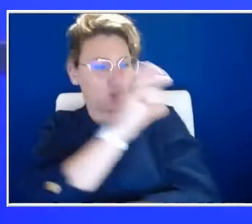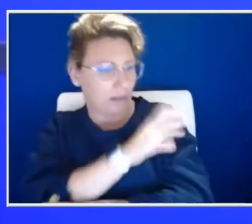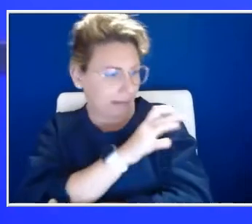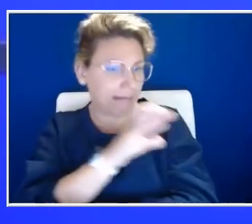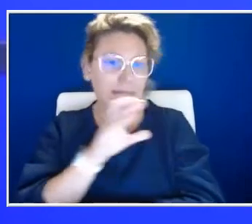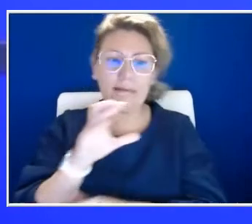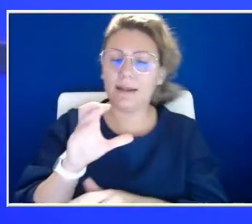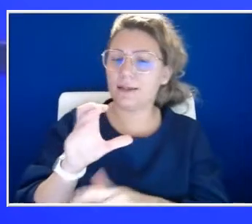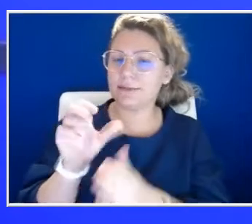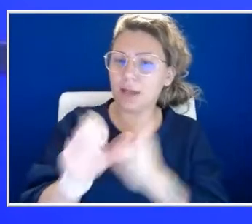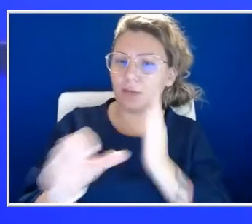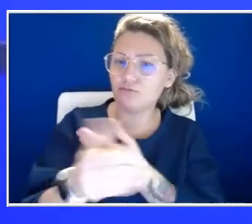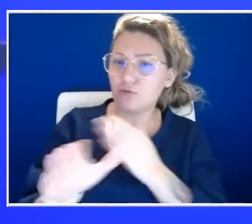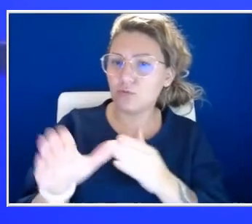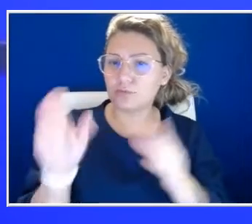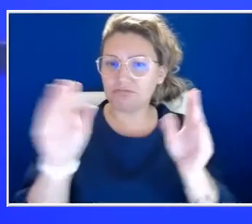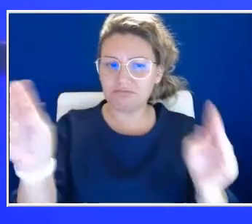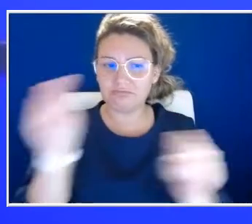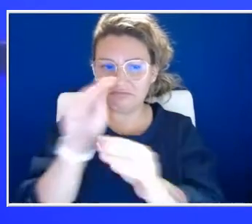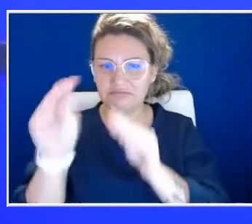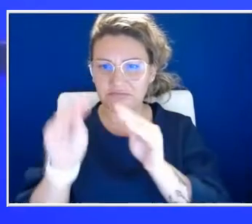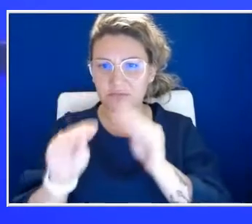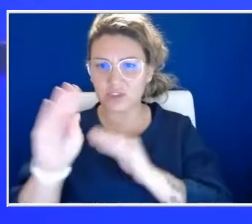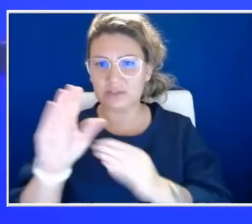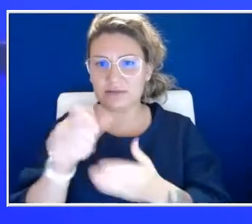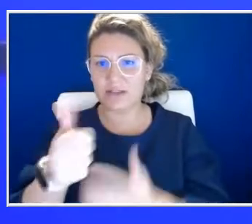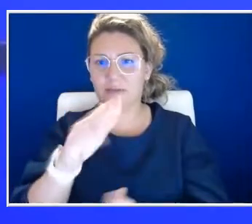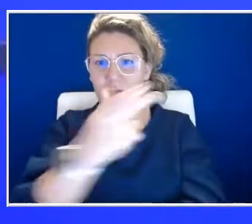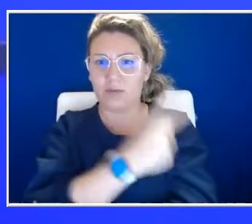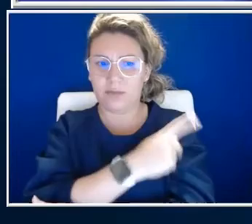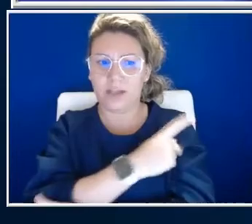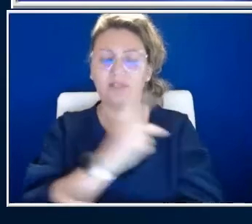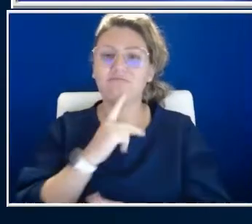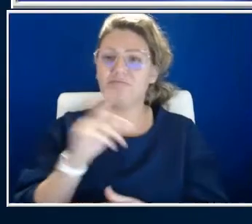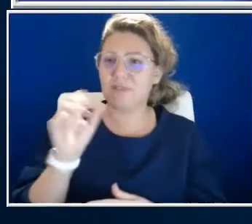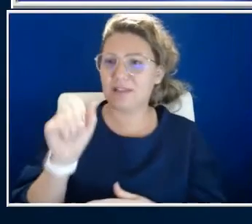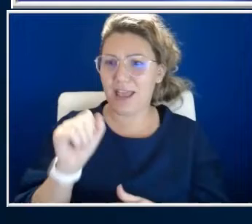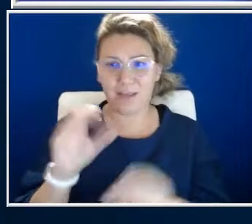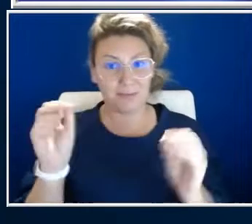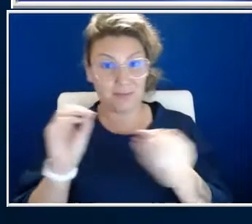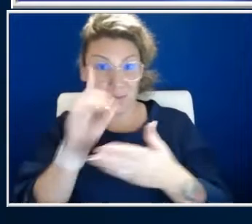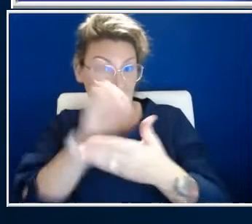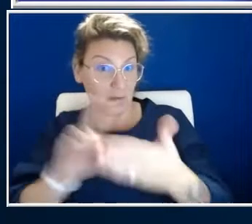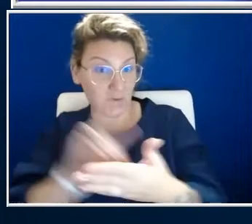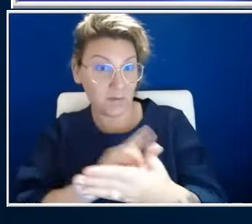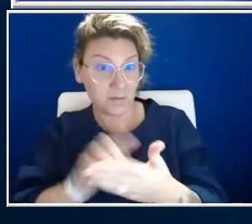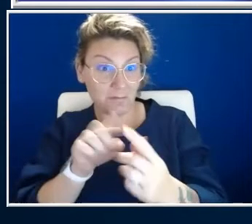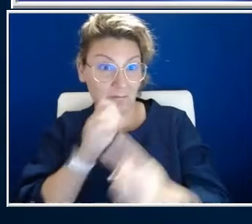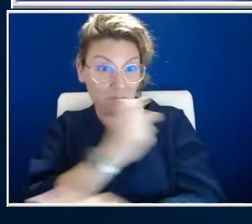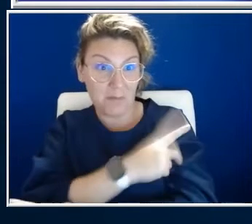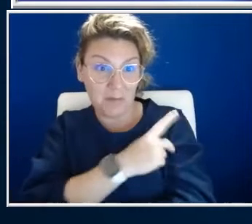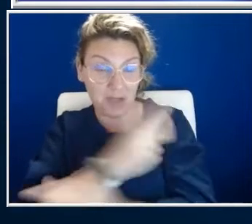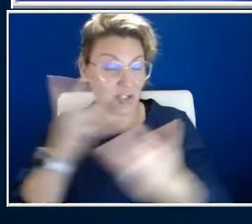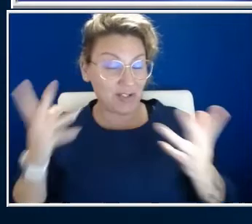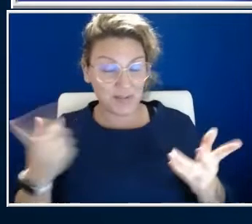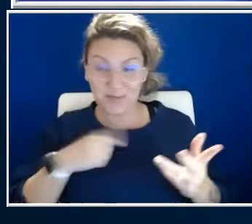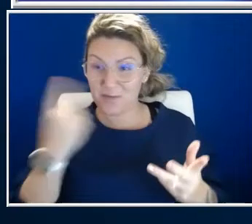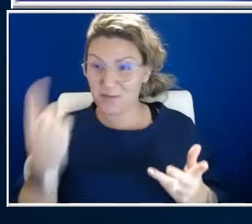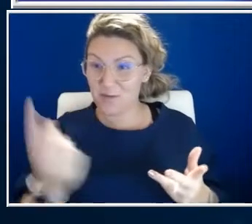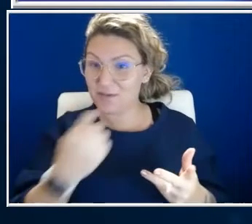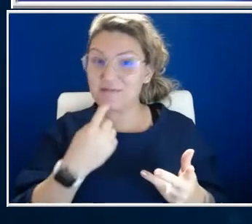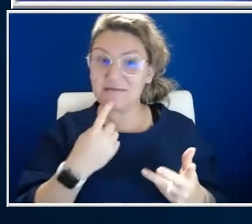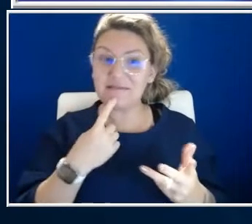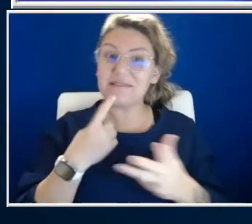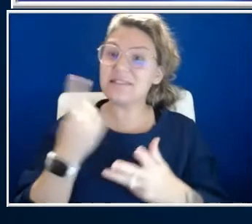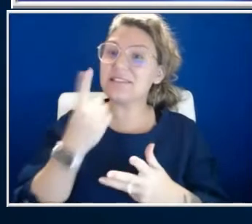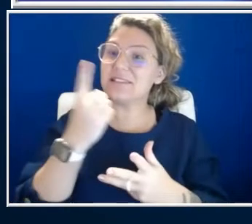schedules around just to help a patient. Well, and I think that's the most important no discriminating when it comes to patients. We've always said that. Somebody puts out the call